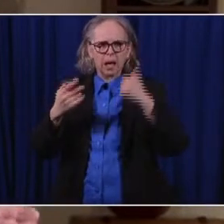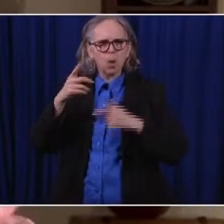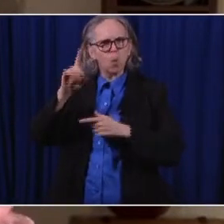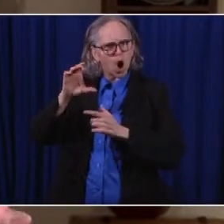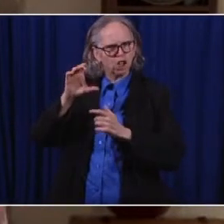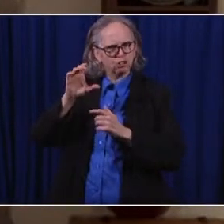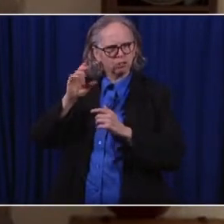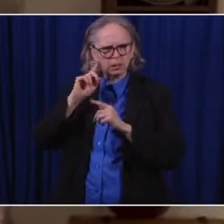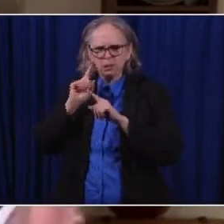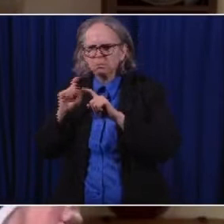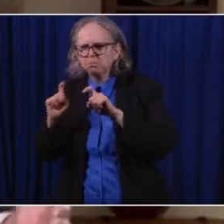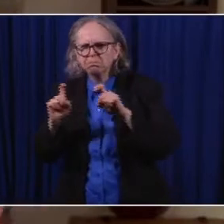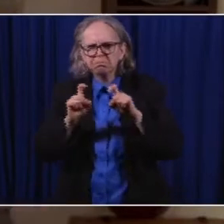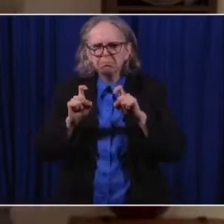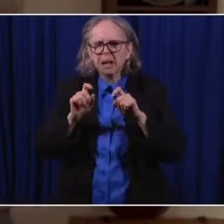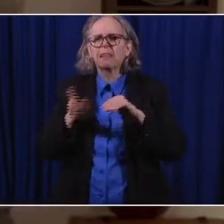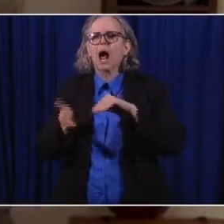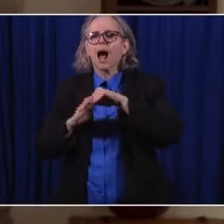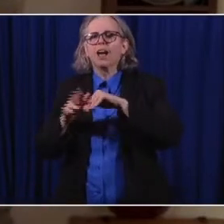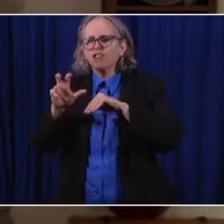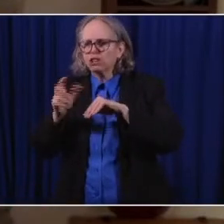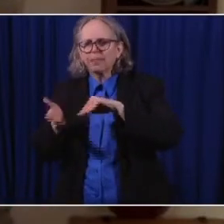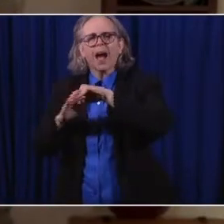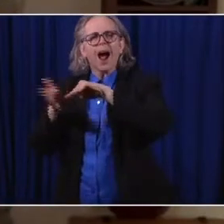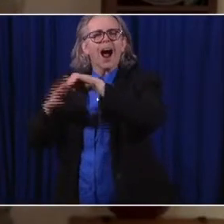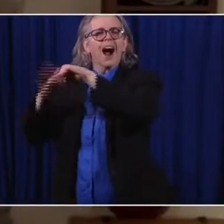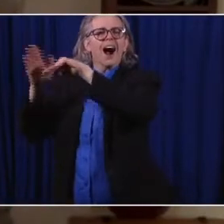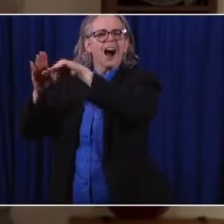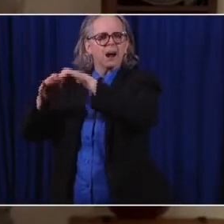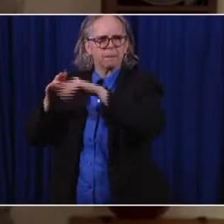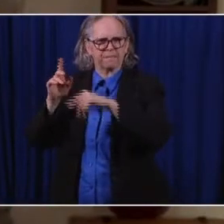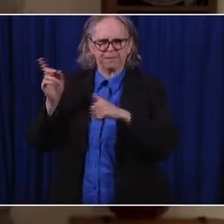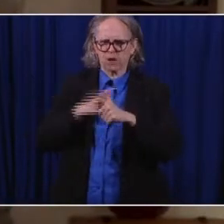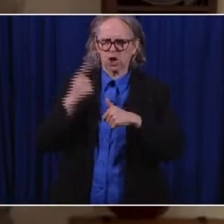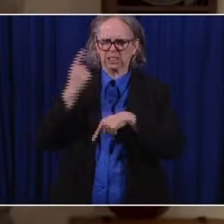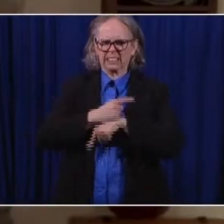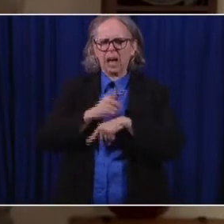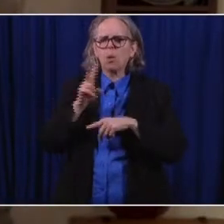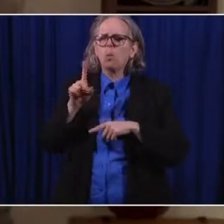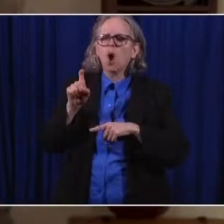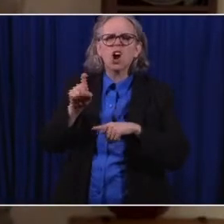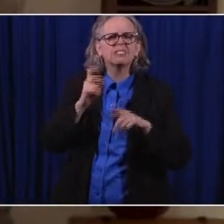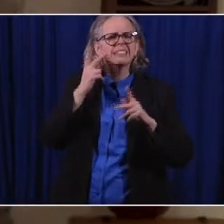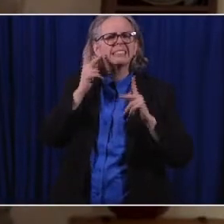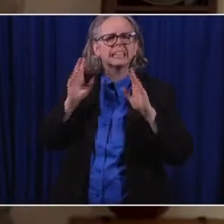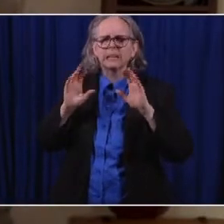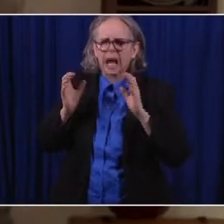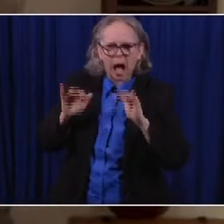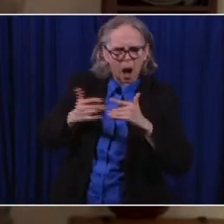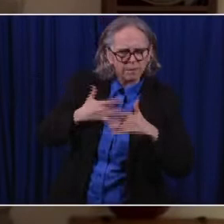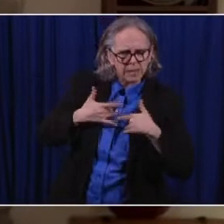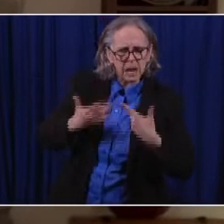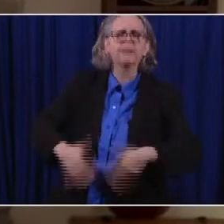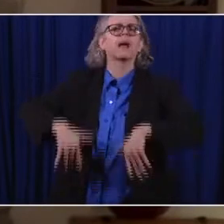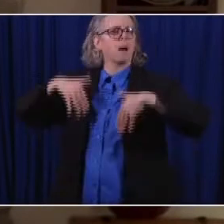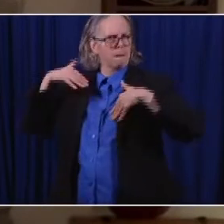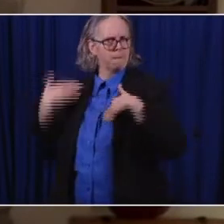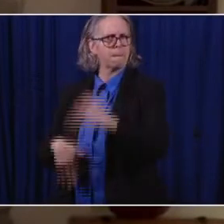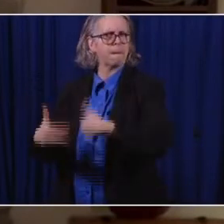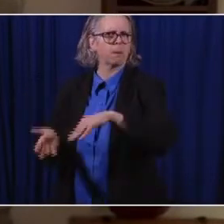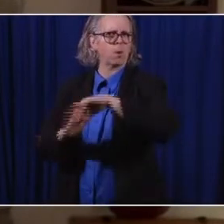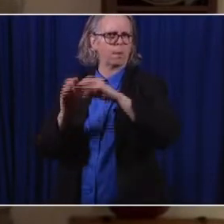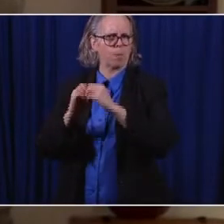then 275, whatever it takes to finish it out. And, they will be done with